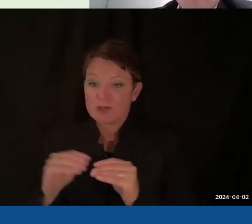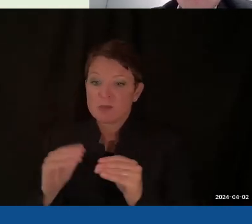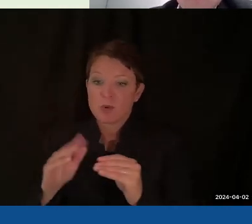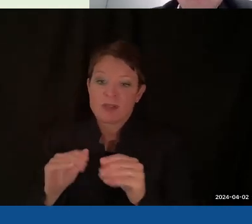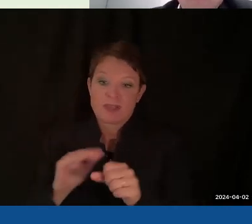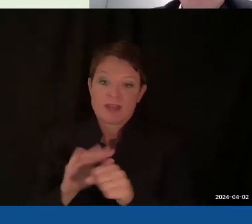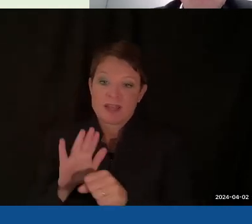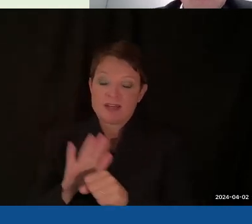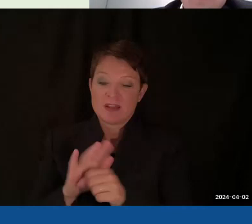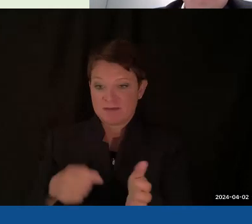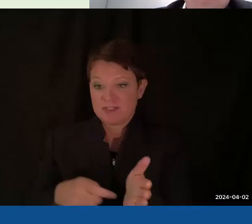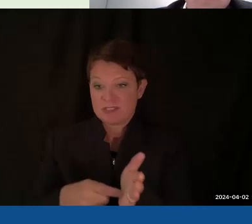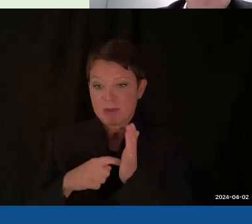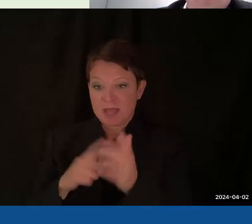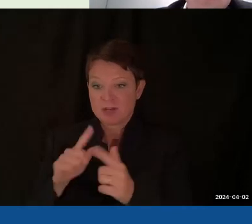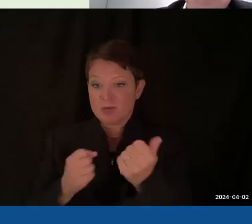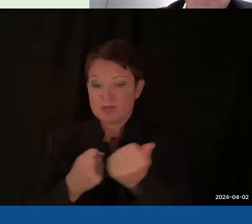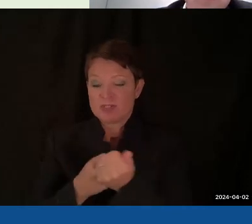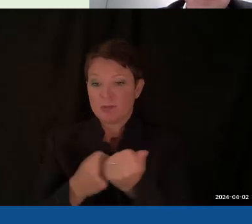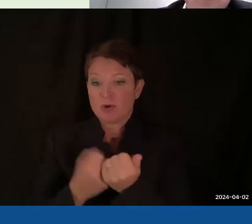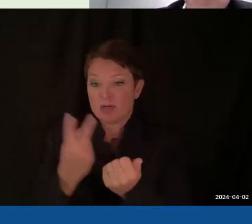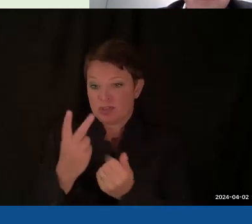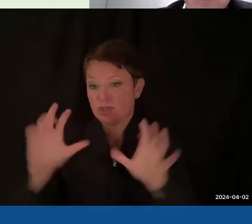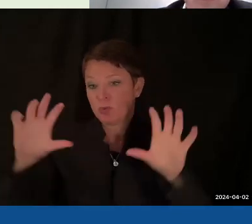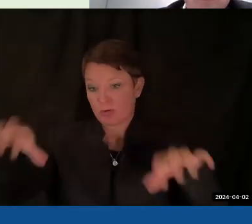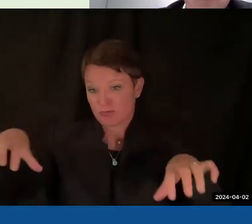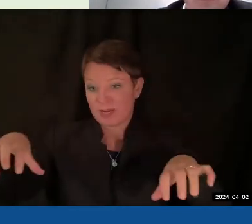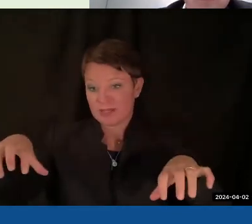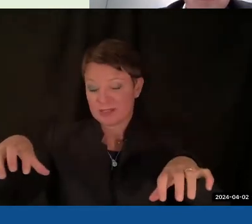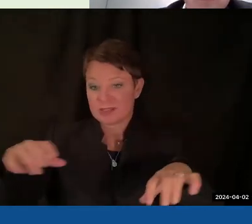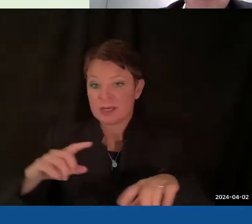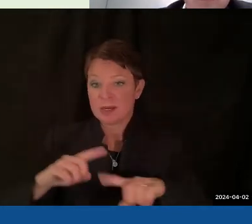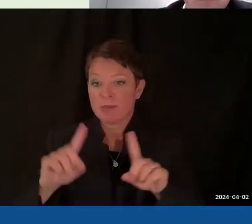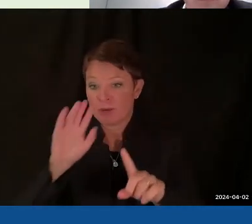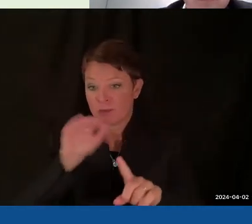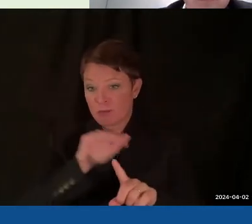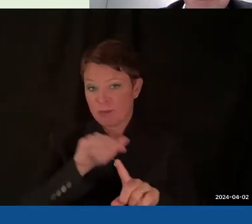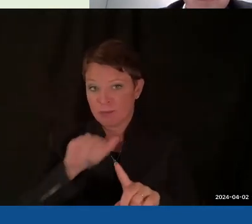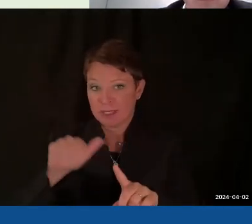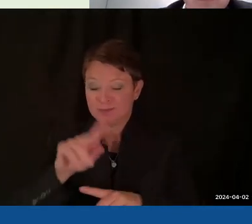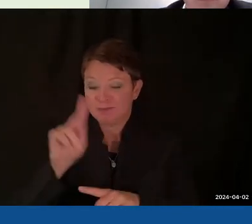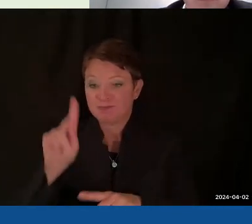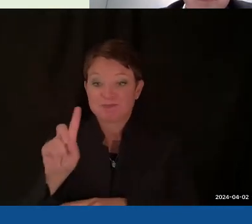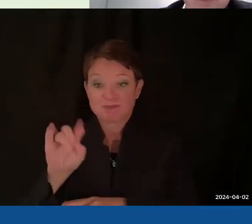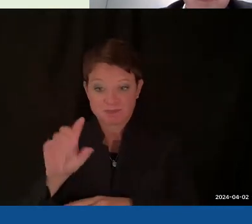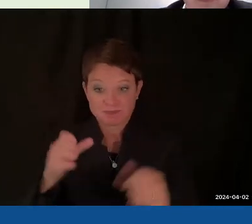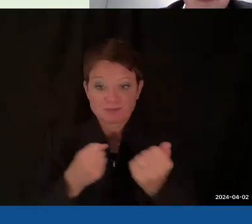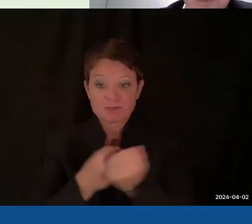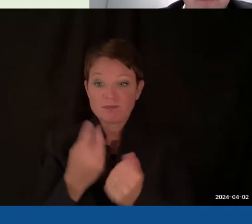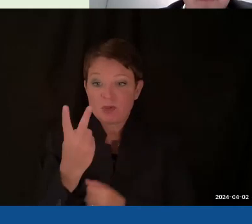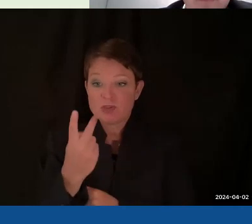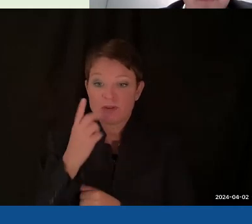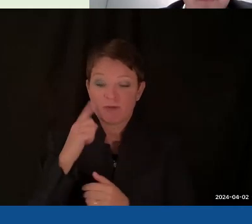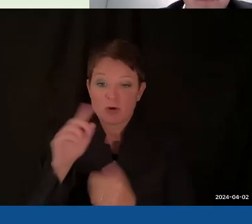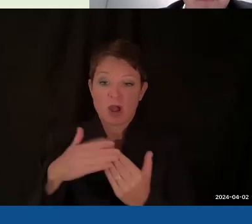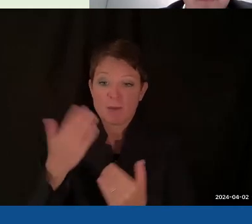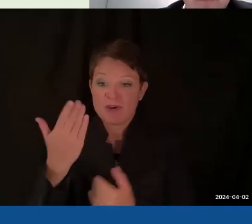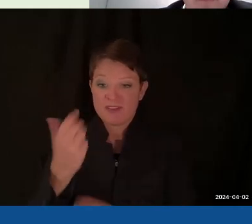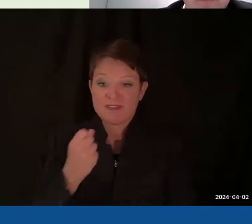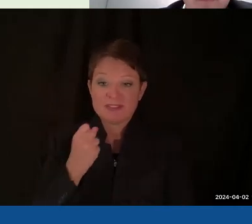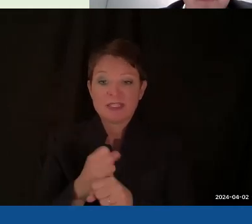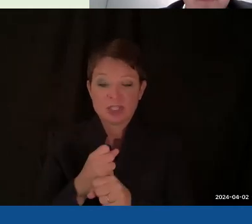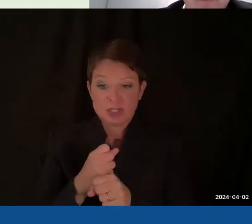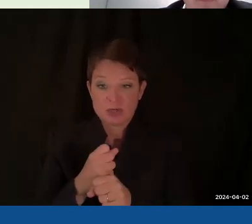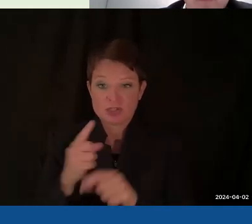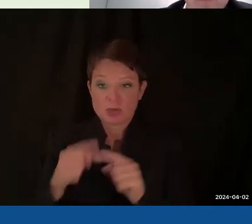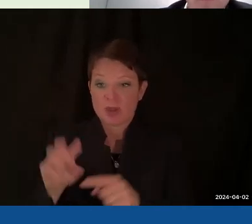enough demand to support the 2 arenas. And I would remind folks that Philadelphia did support 2 arenas for almost 15 years